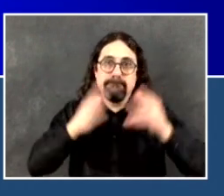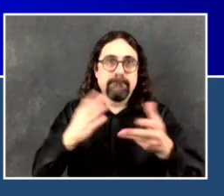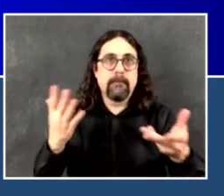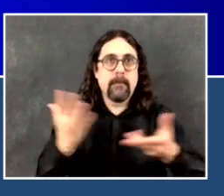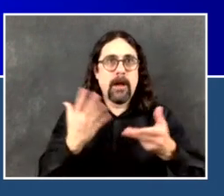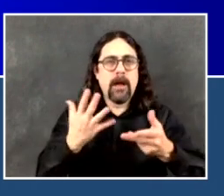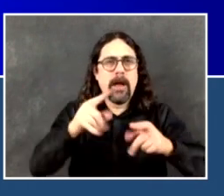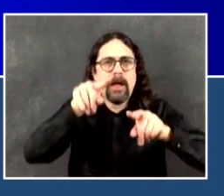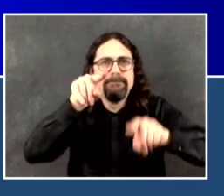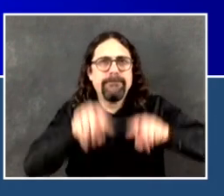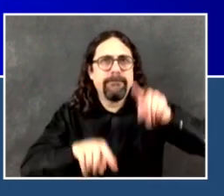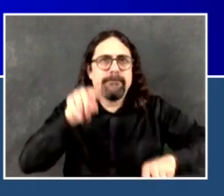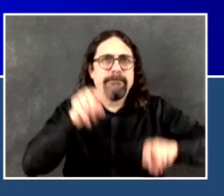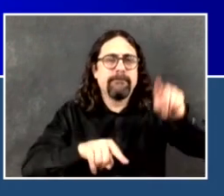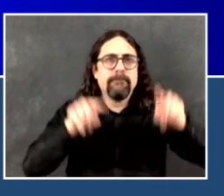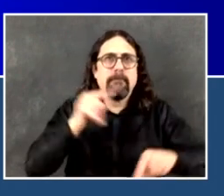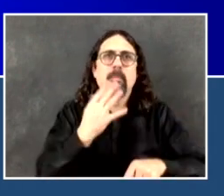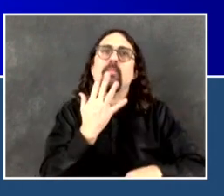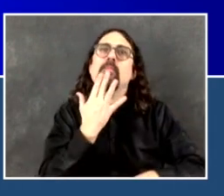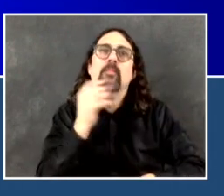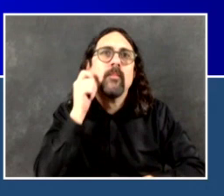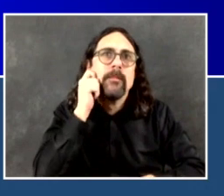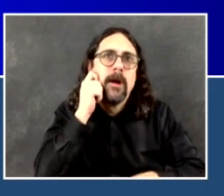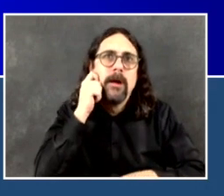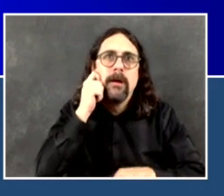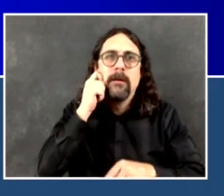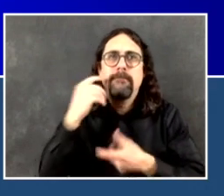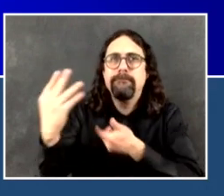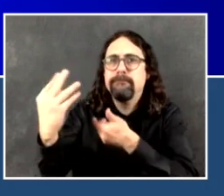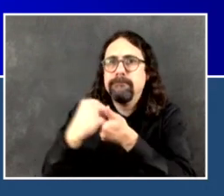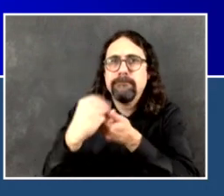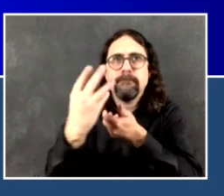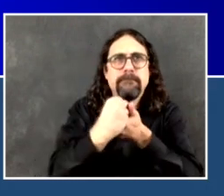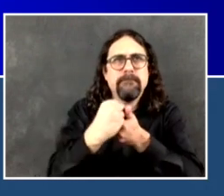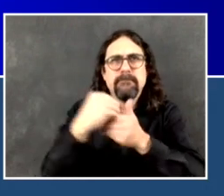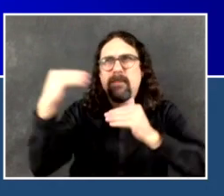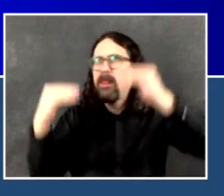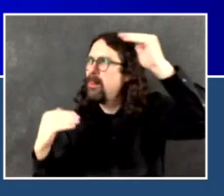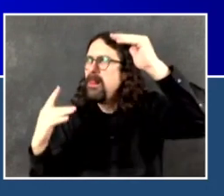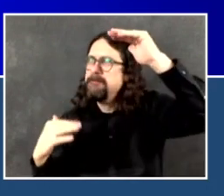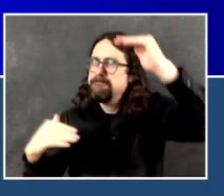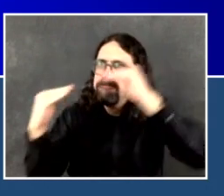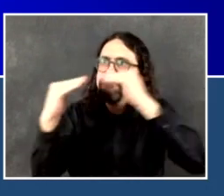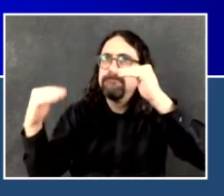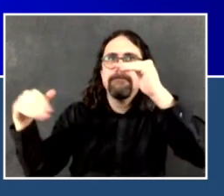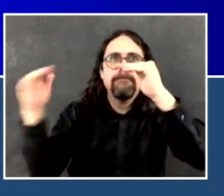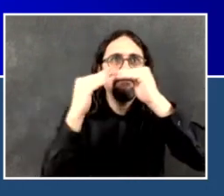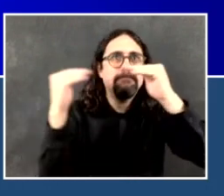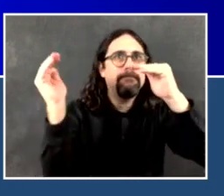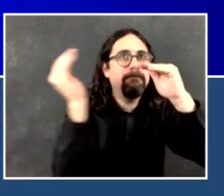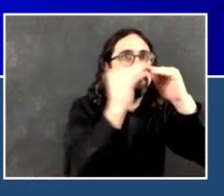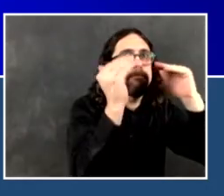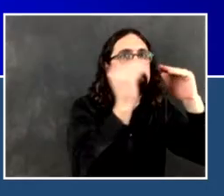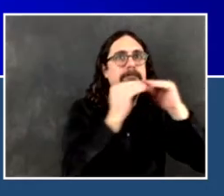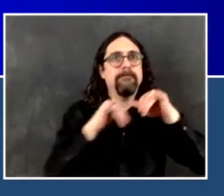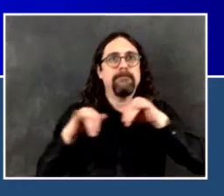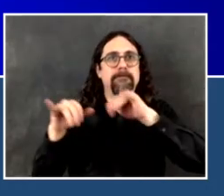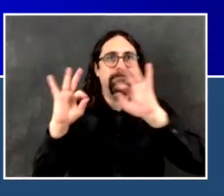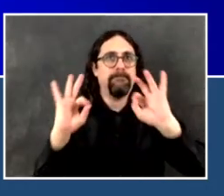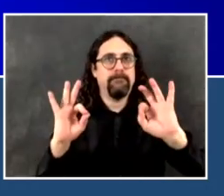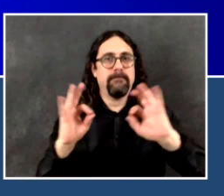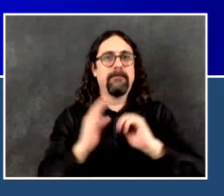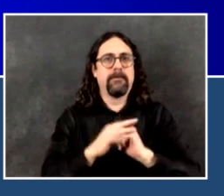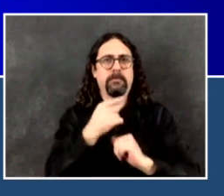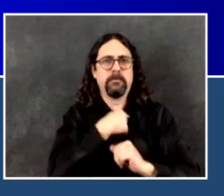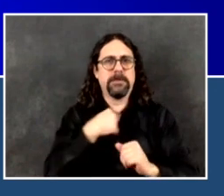structural racism that is obviously present in the realities we're facing with this disease, making sure we take